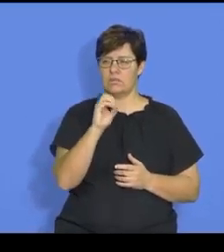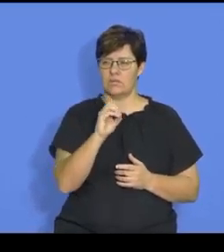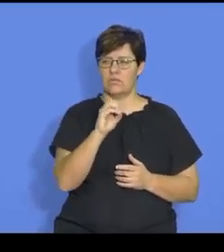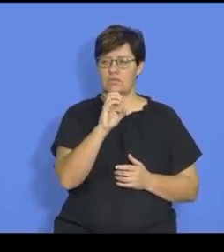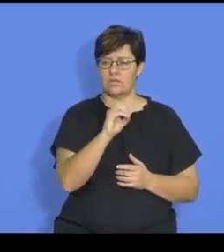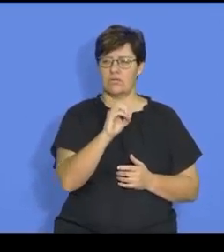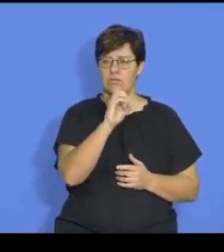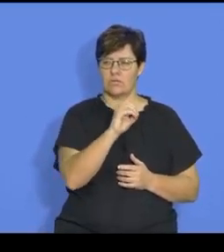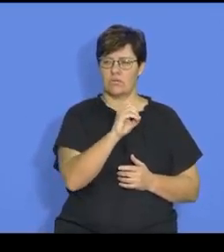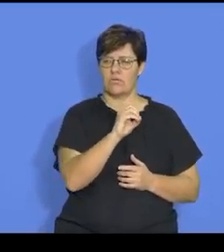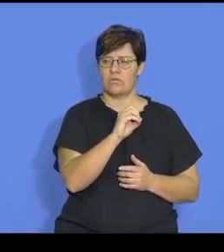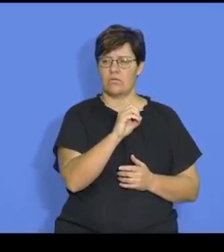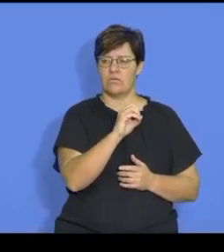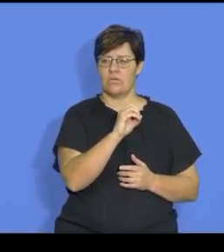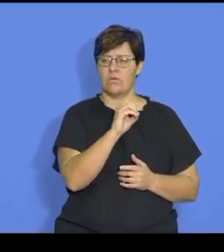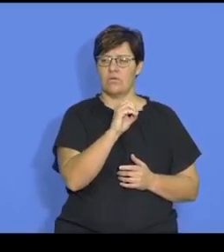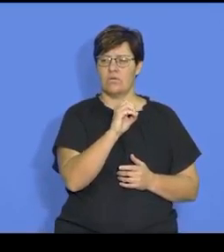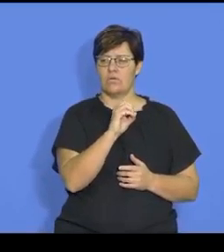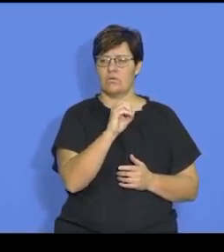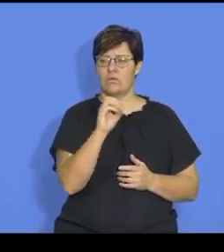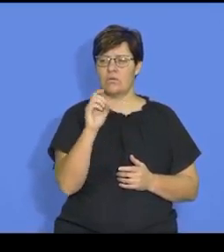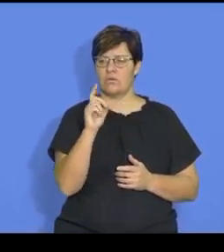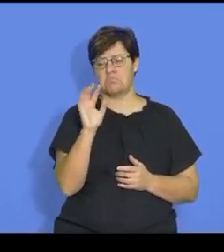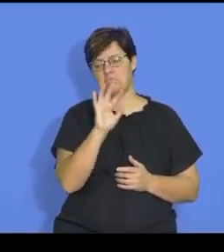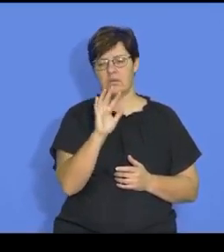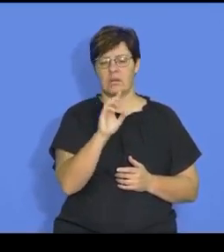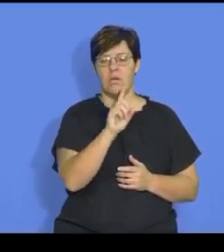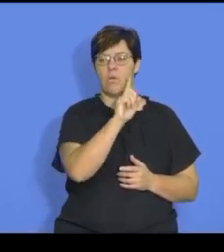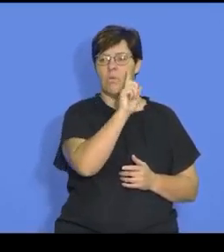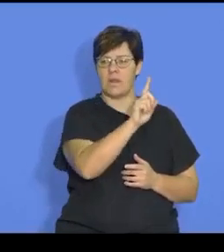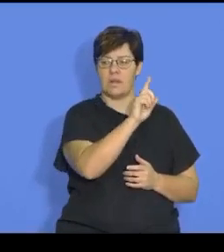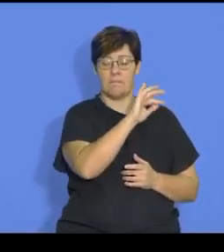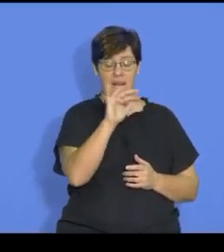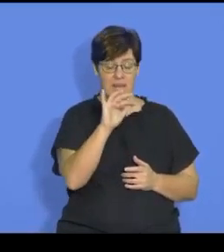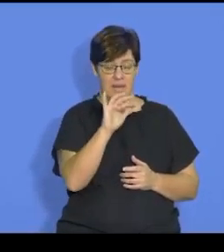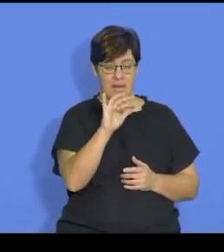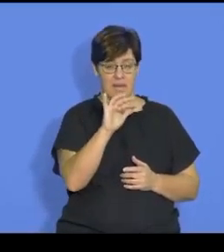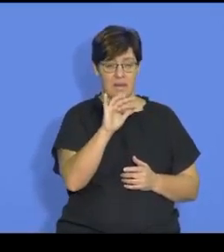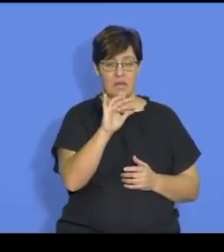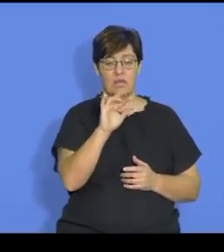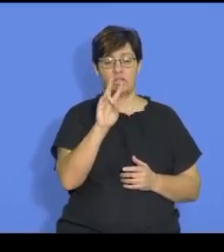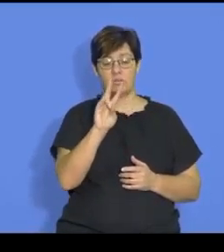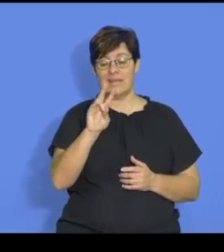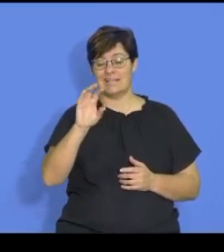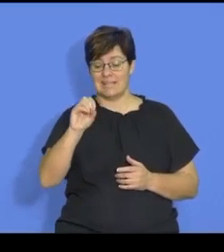this. Right, so his contribution should be sitting at